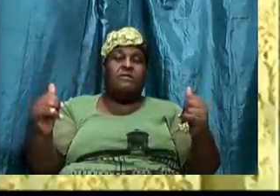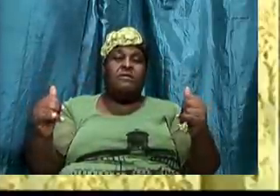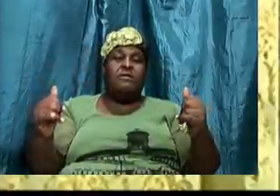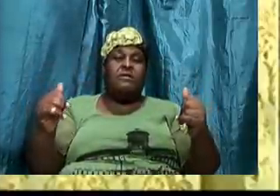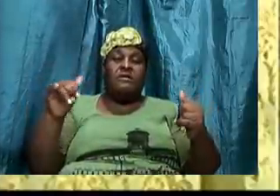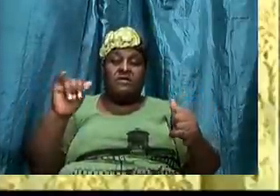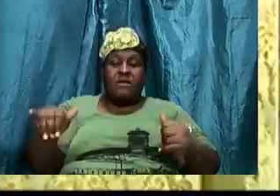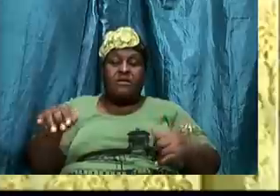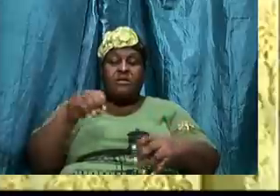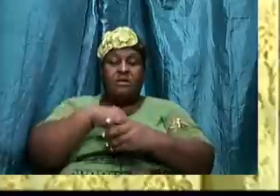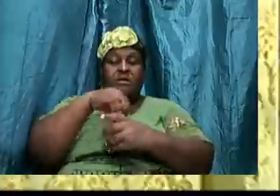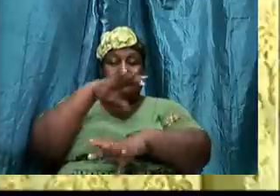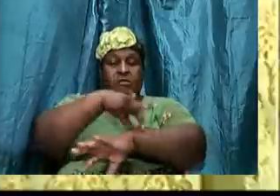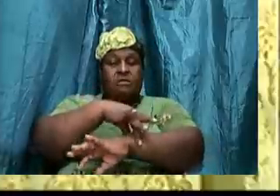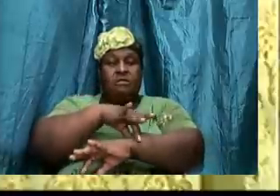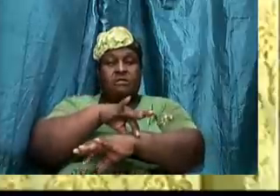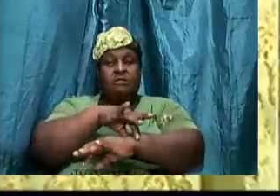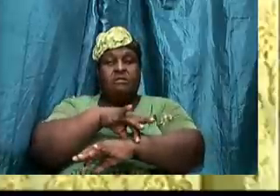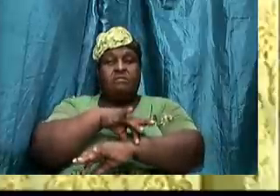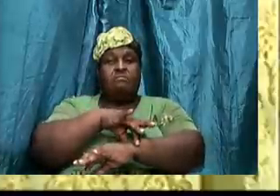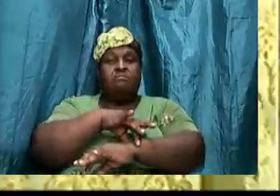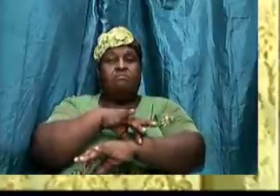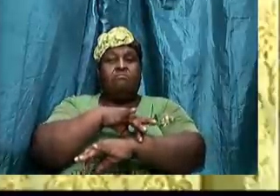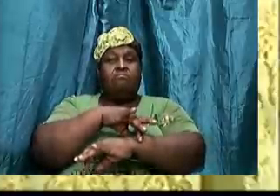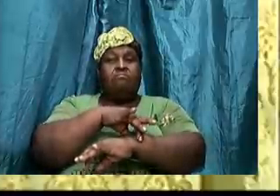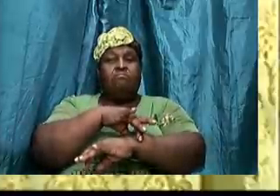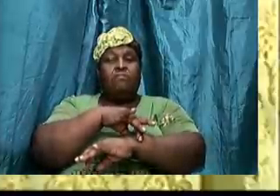and that are in earth,